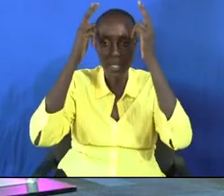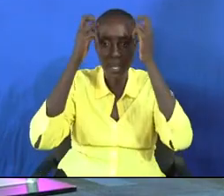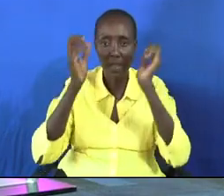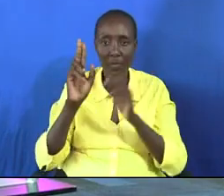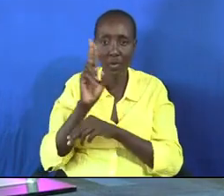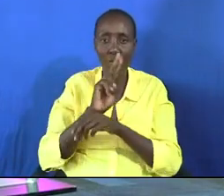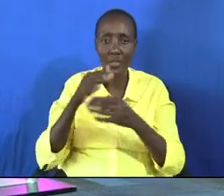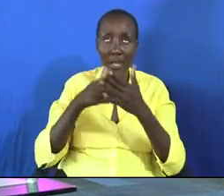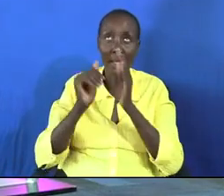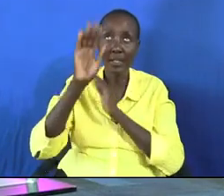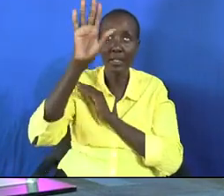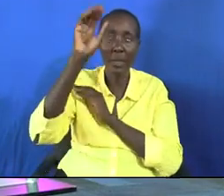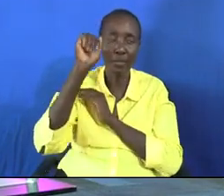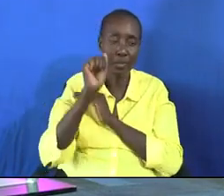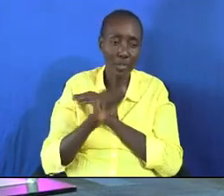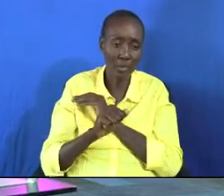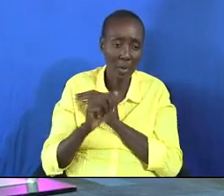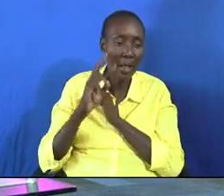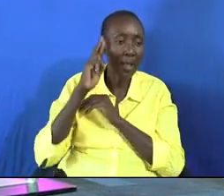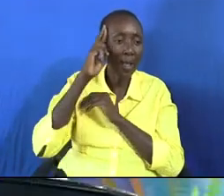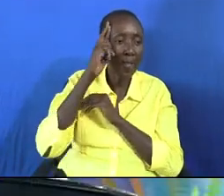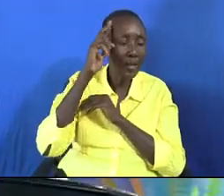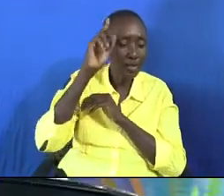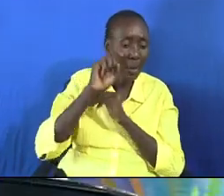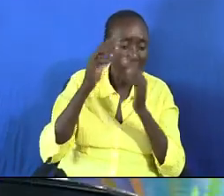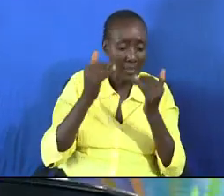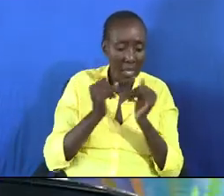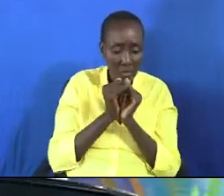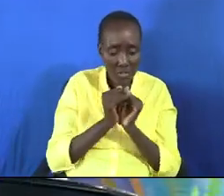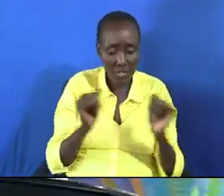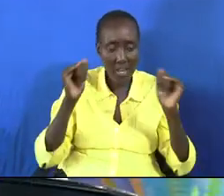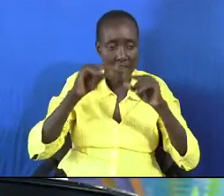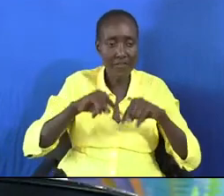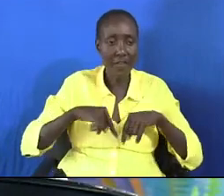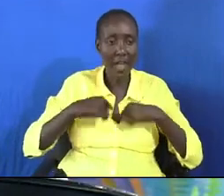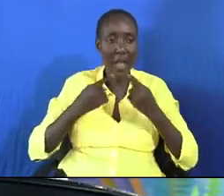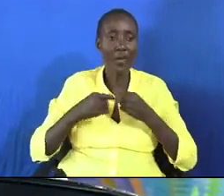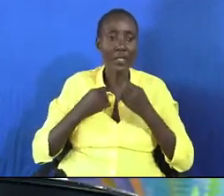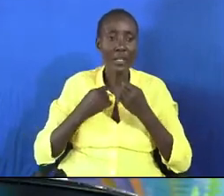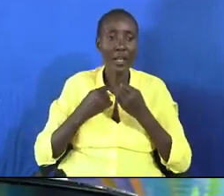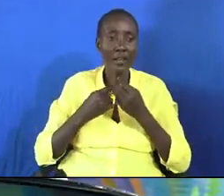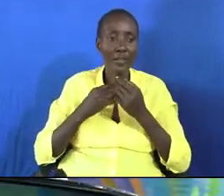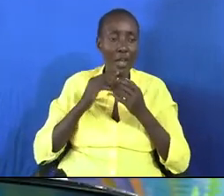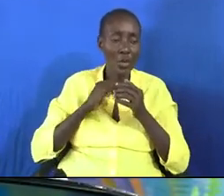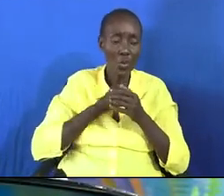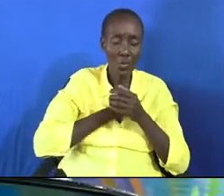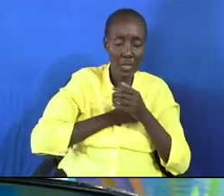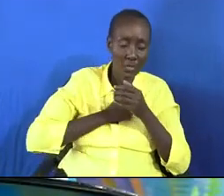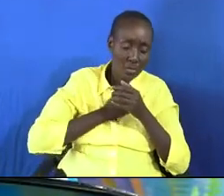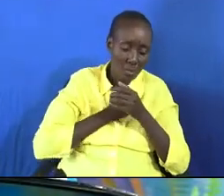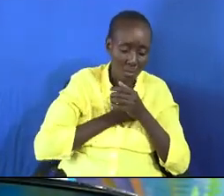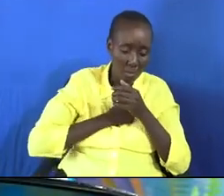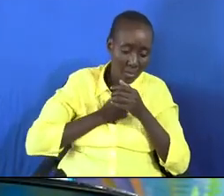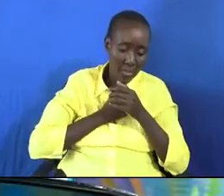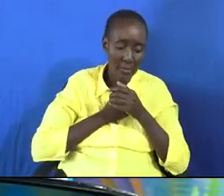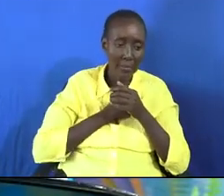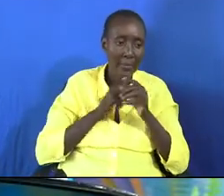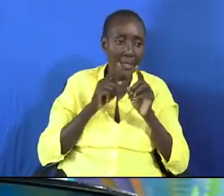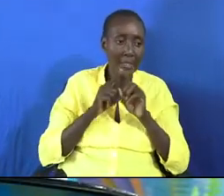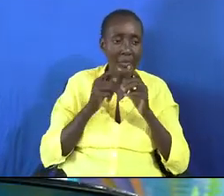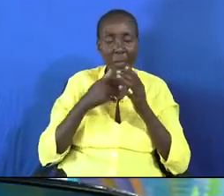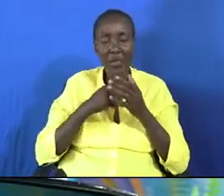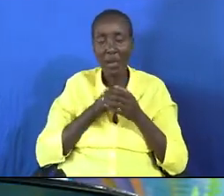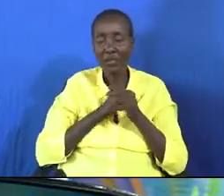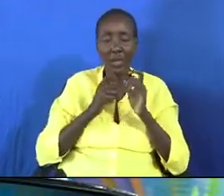use against him. And that's why we need to sanctify ourselves, to confess, to